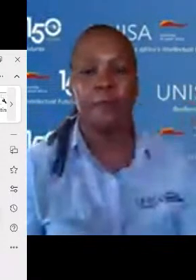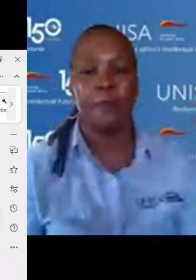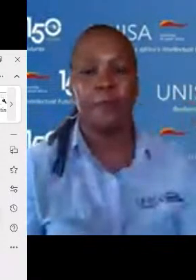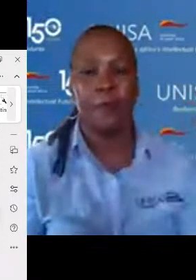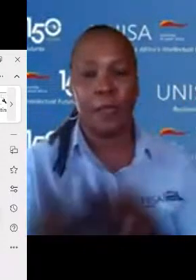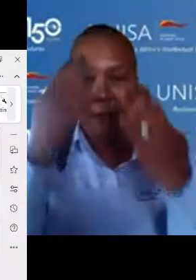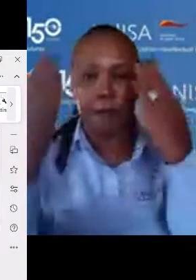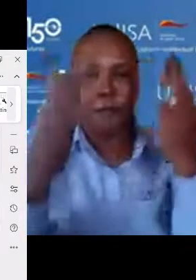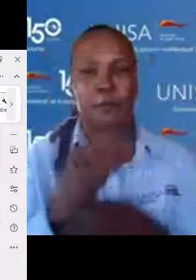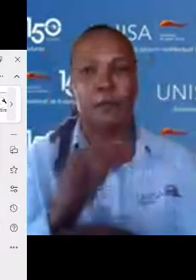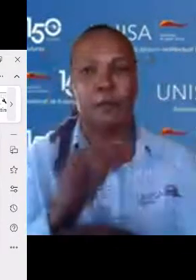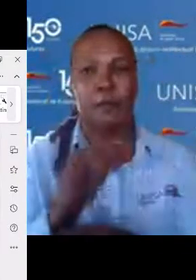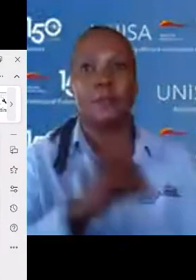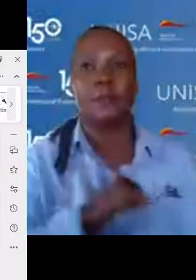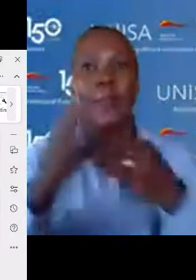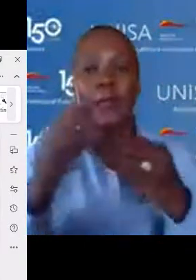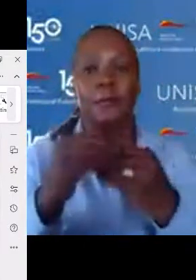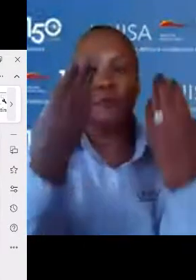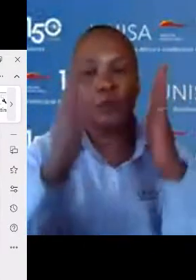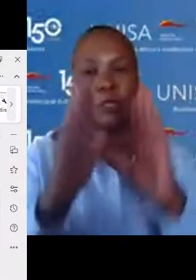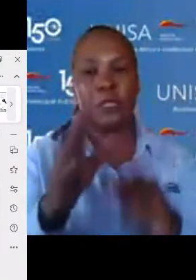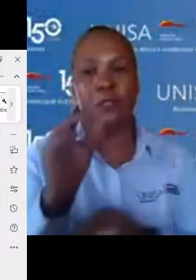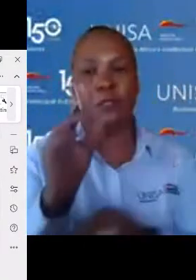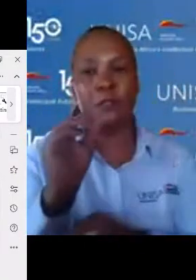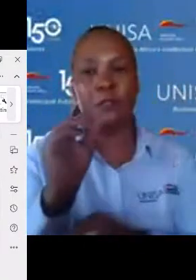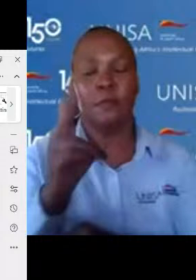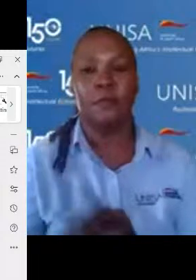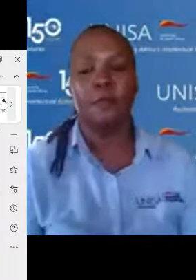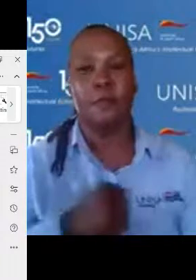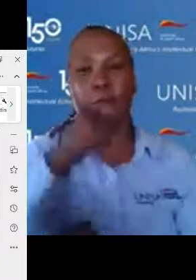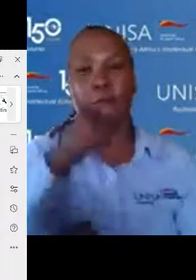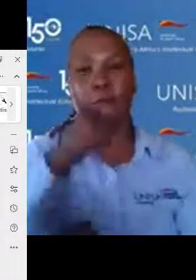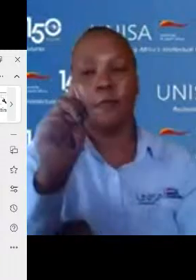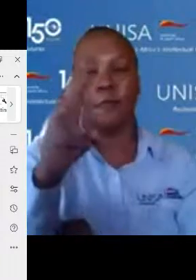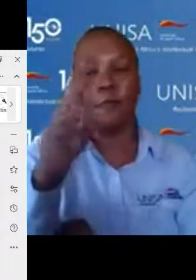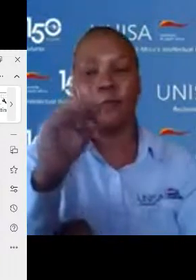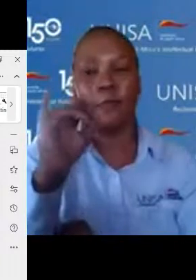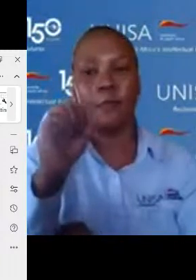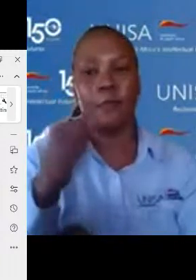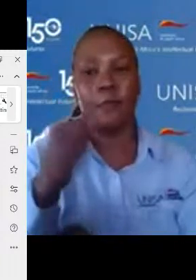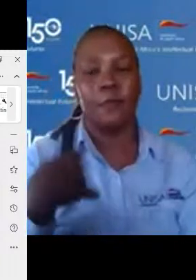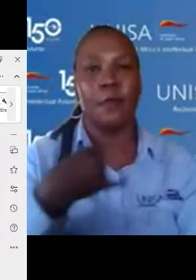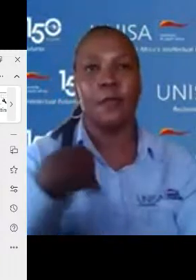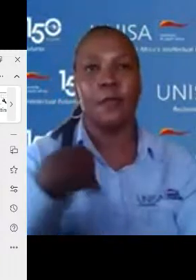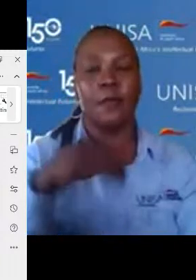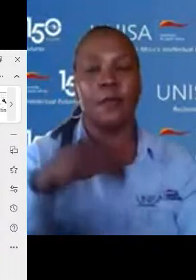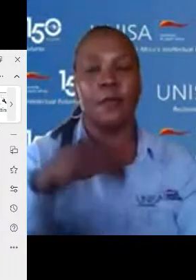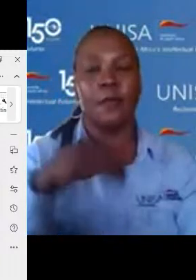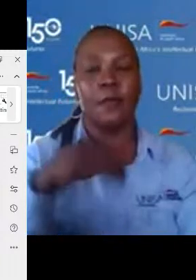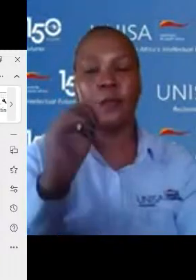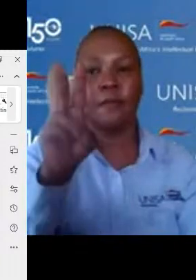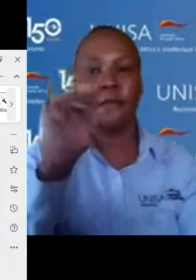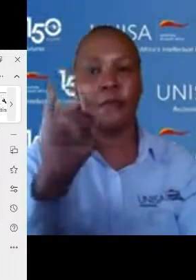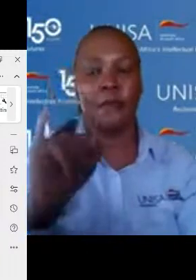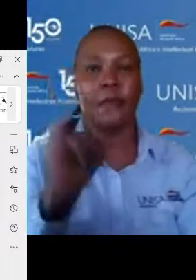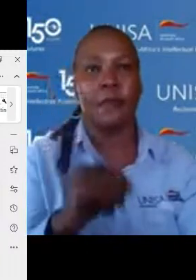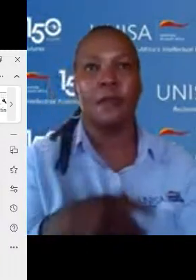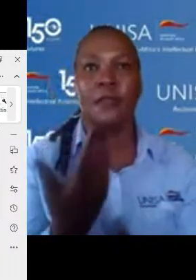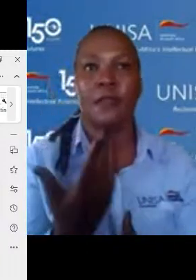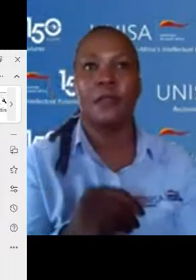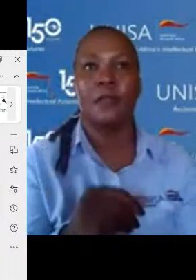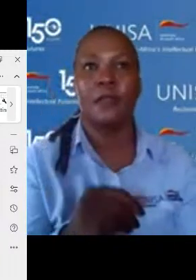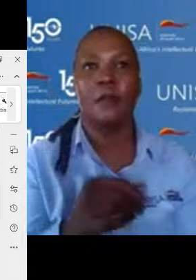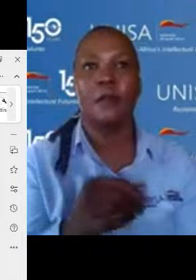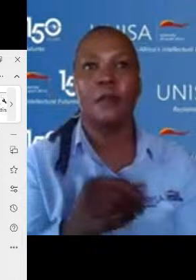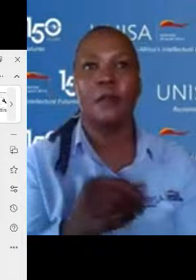colleagues and to students. My name is Nwabisa Veli. I am a lab assistant and I am based in Paro campus in